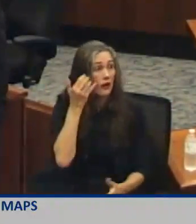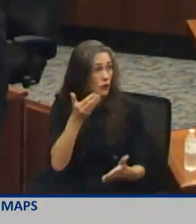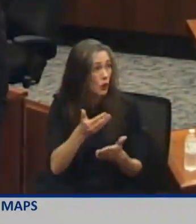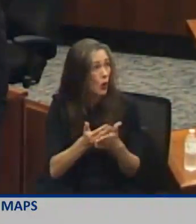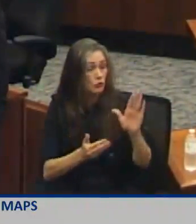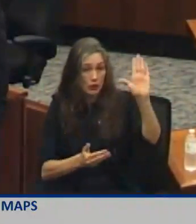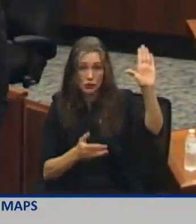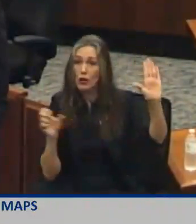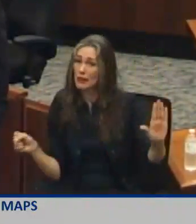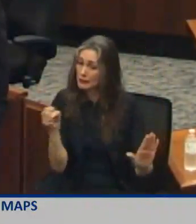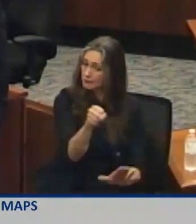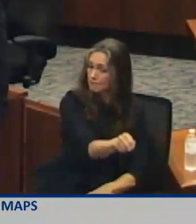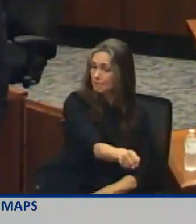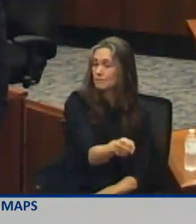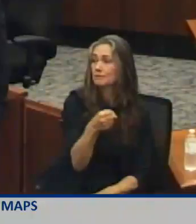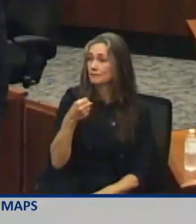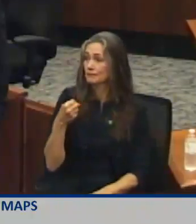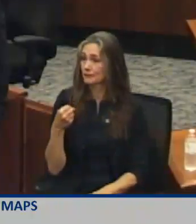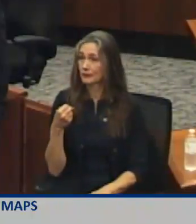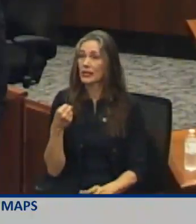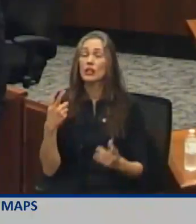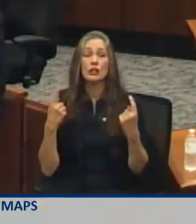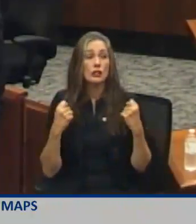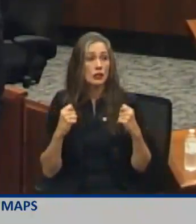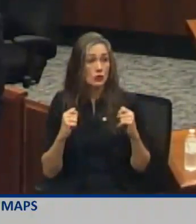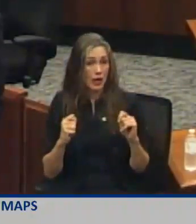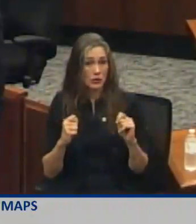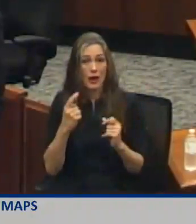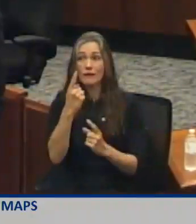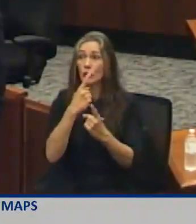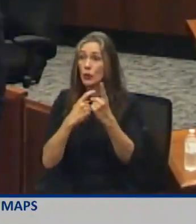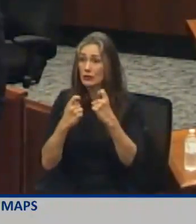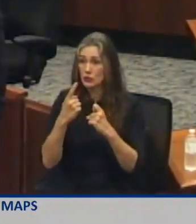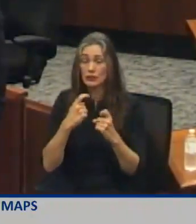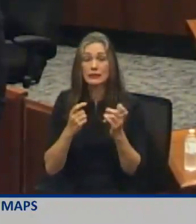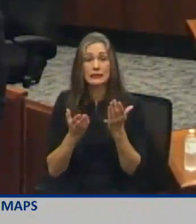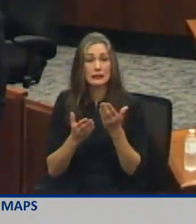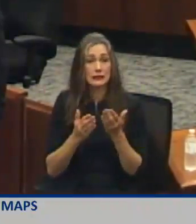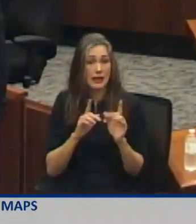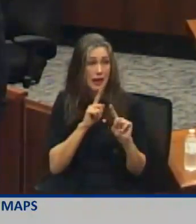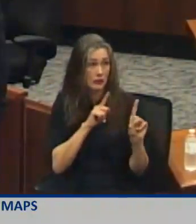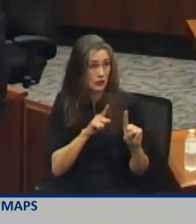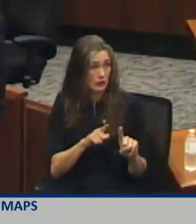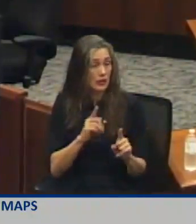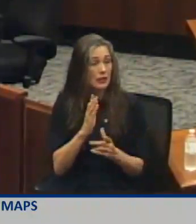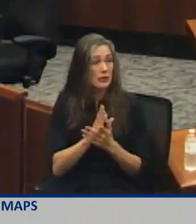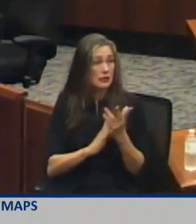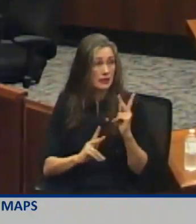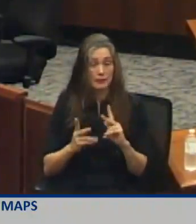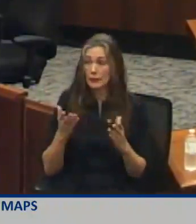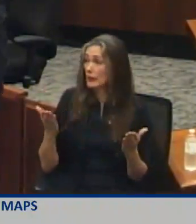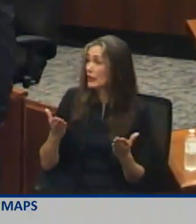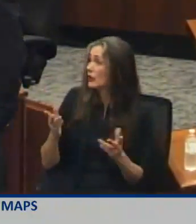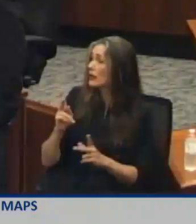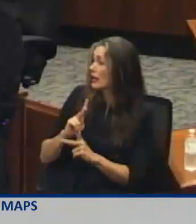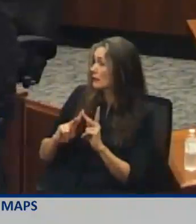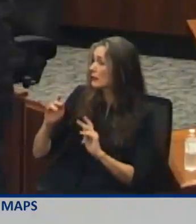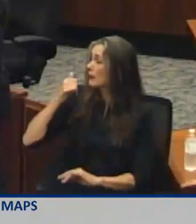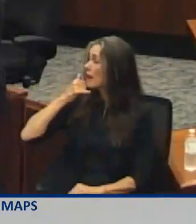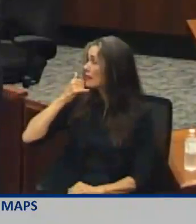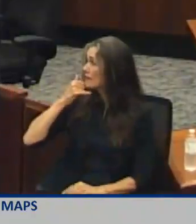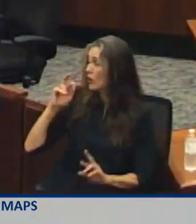Thank you, Diane. So I'm sure a lot of us have the same questions. So in an effort to try and make sure that we're able to